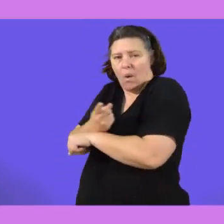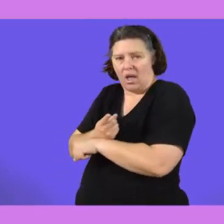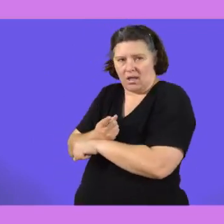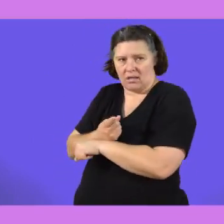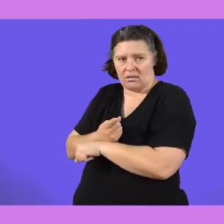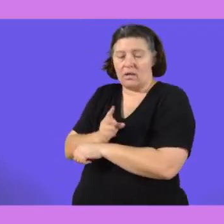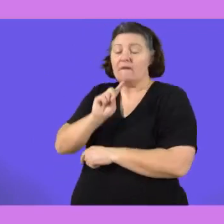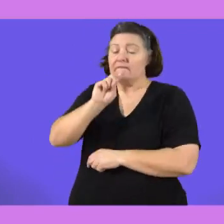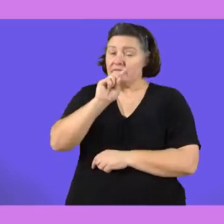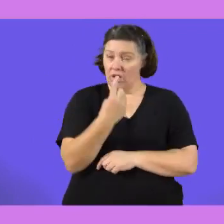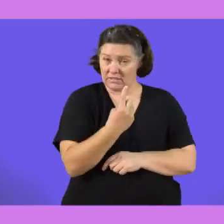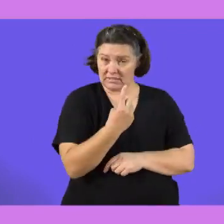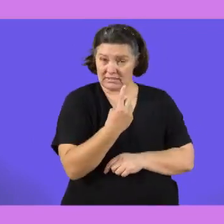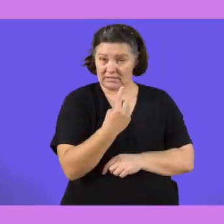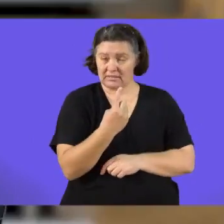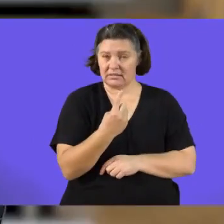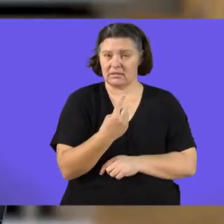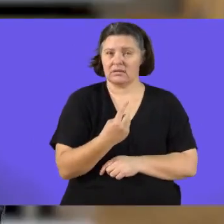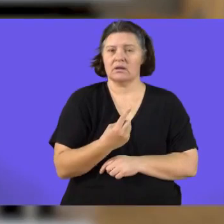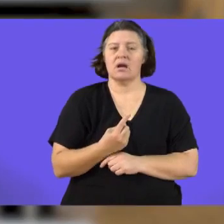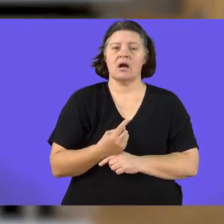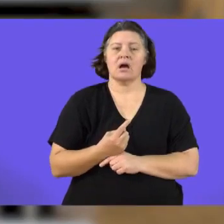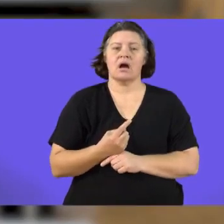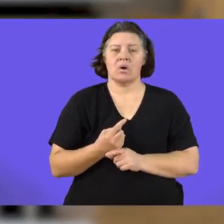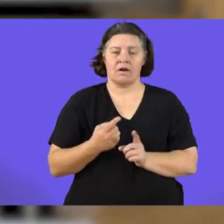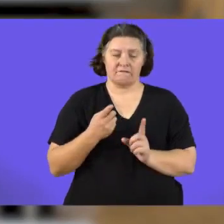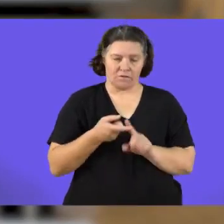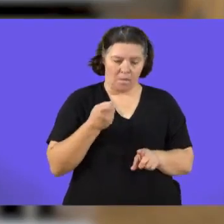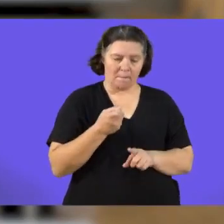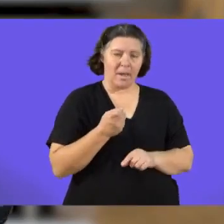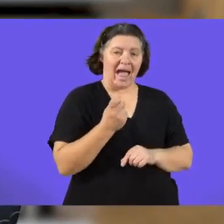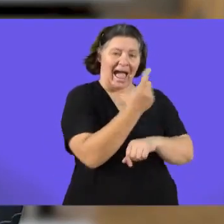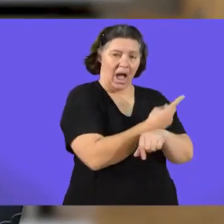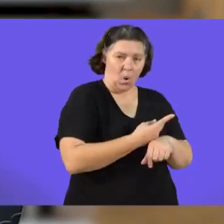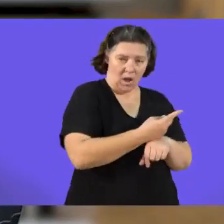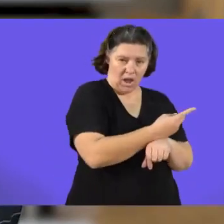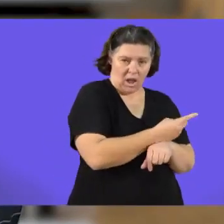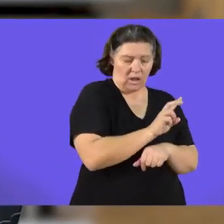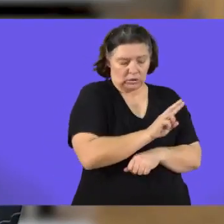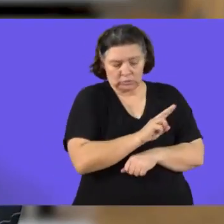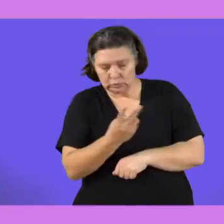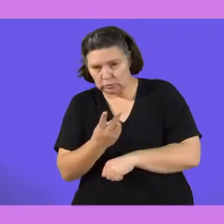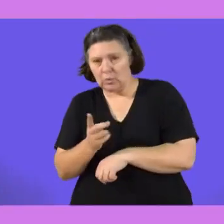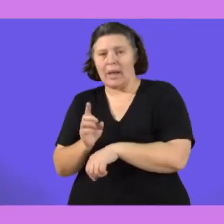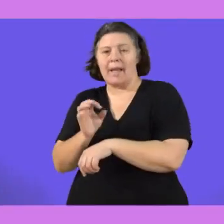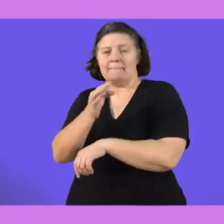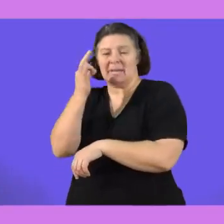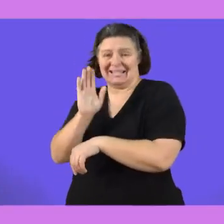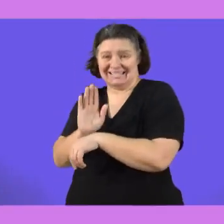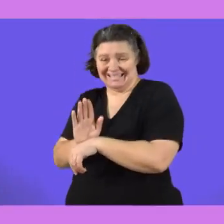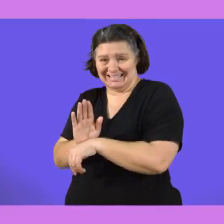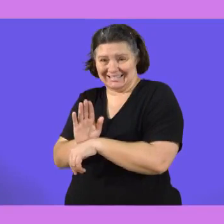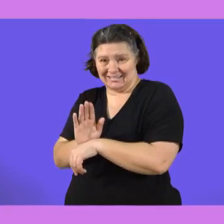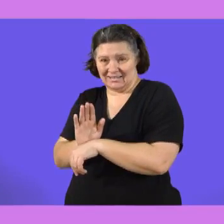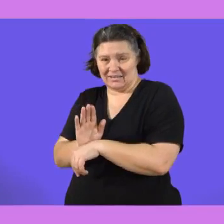hours. Now, first of all, in between hours, I will go from hours first to minutes. Do we